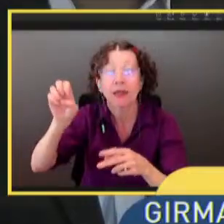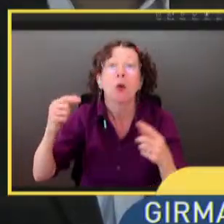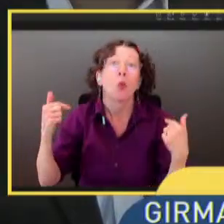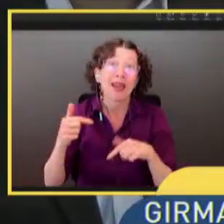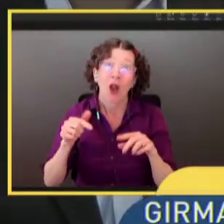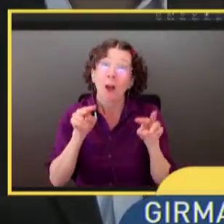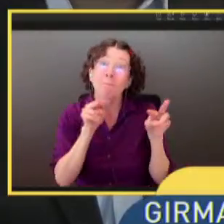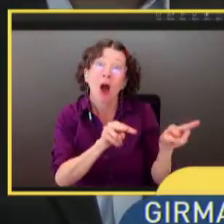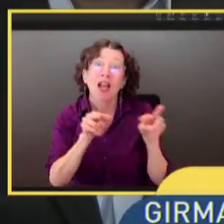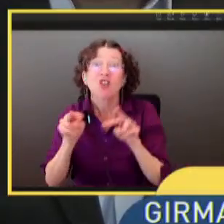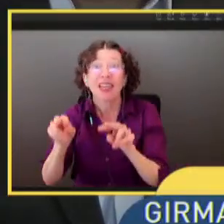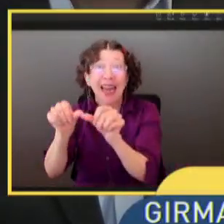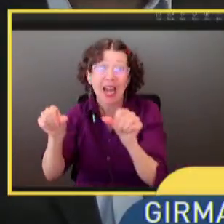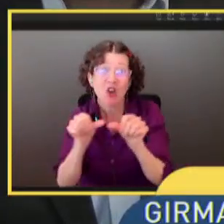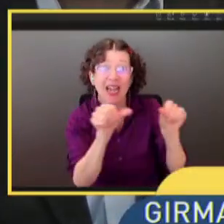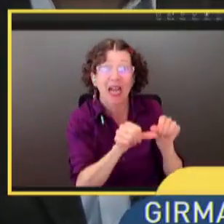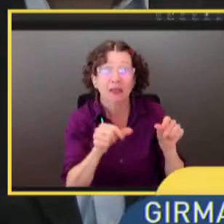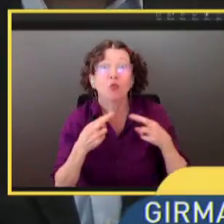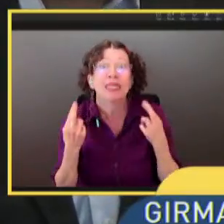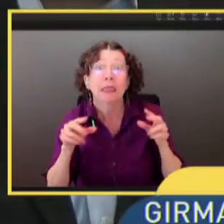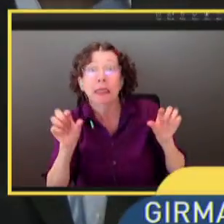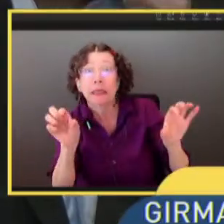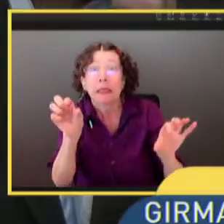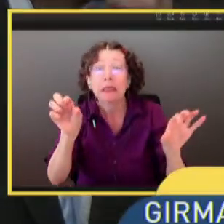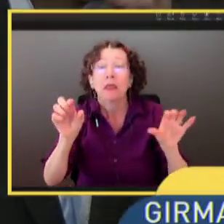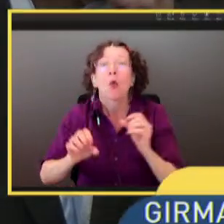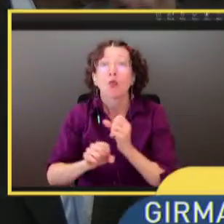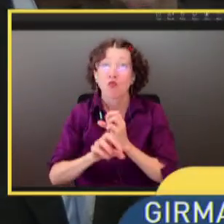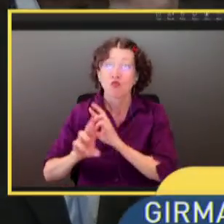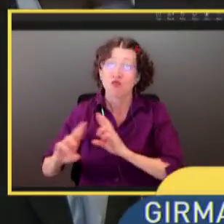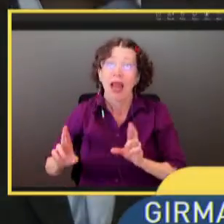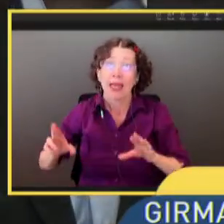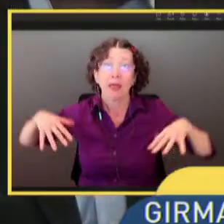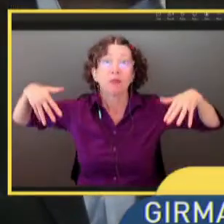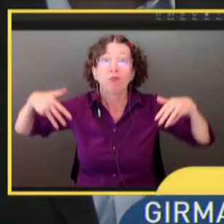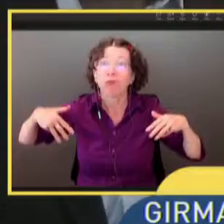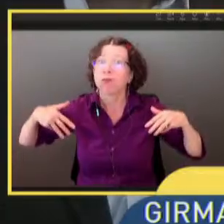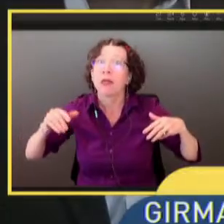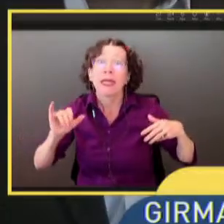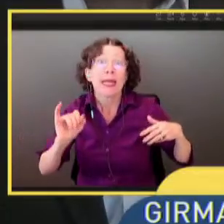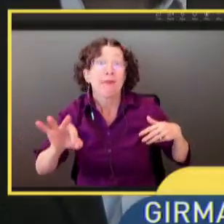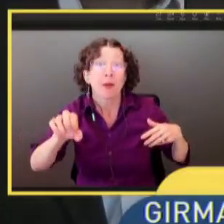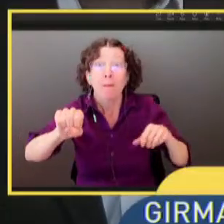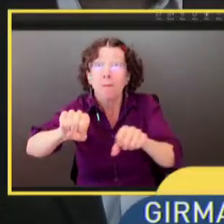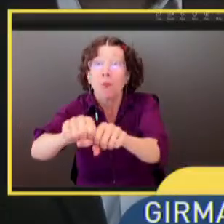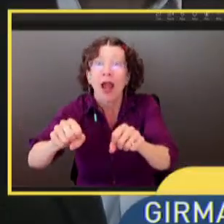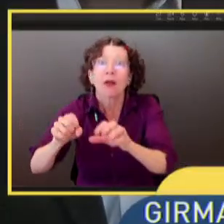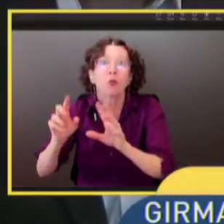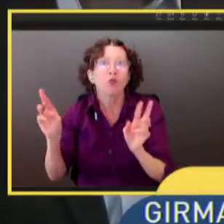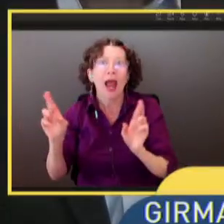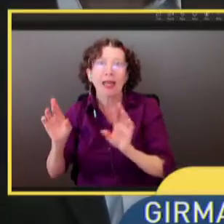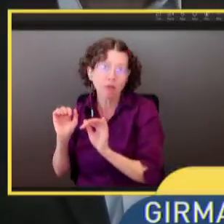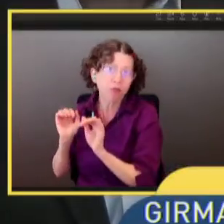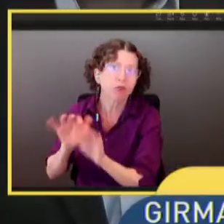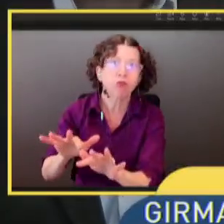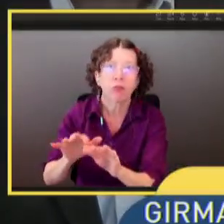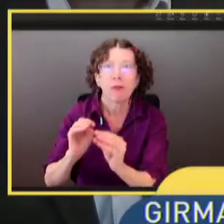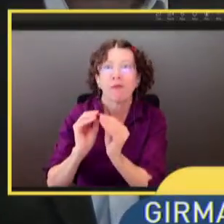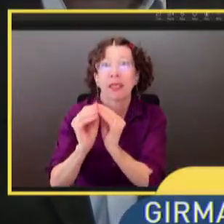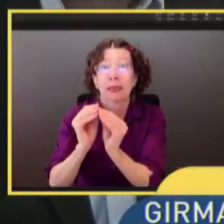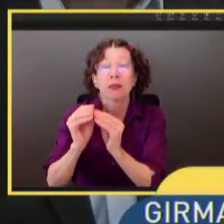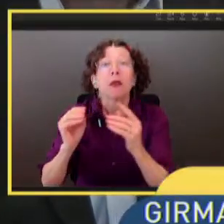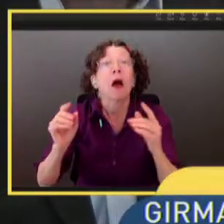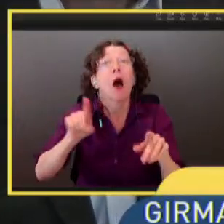35 National Guard troops to augment our flood patrol and enhance our ability to regularly inspect levees. We're currently